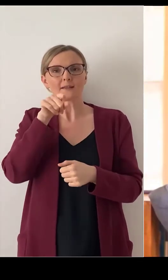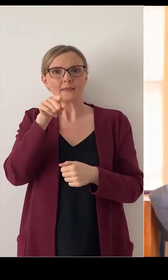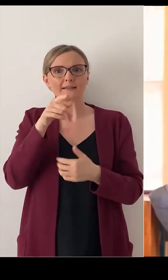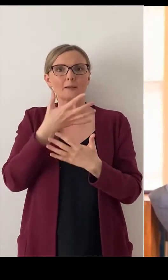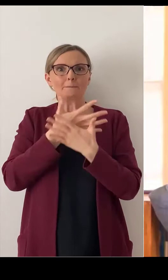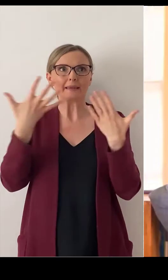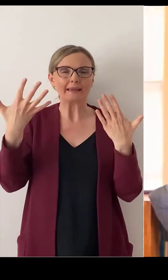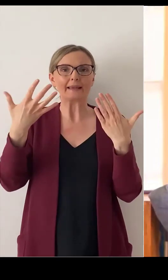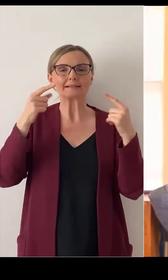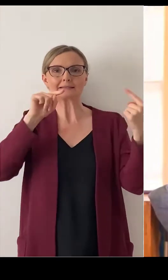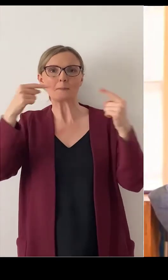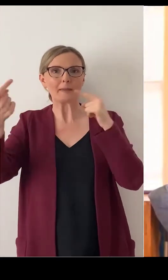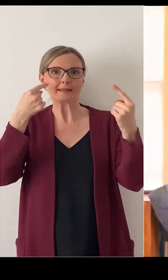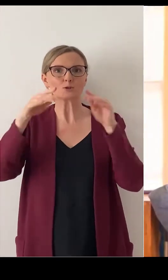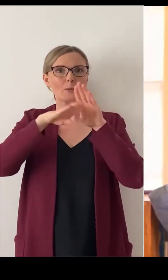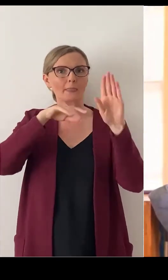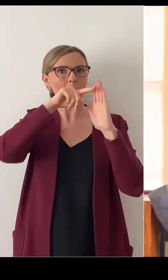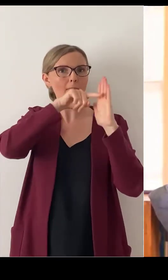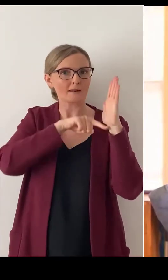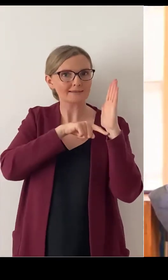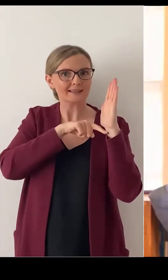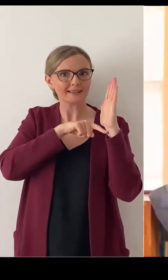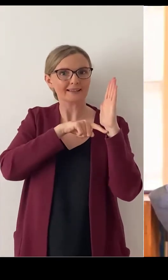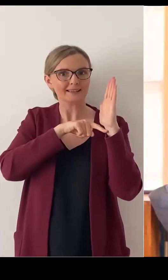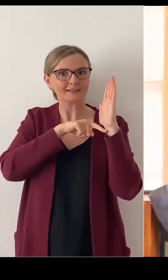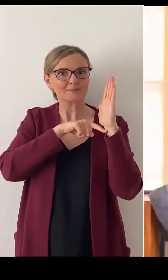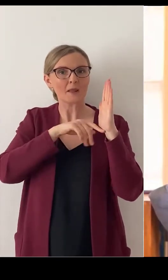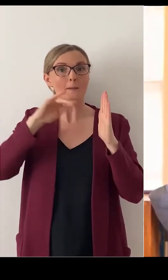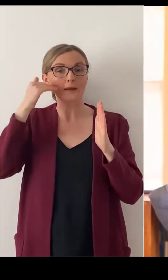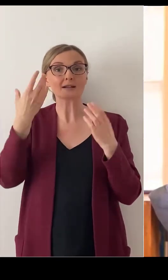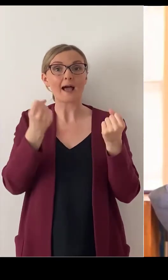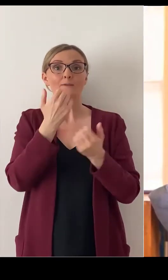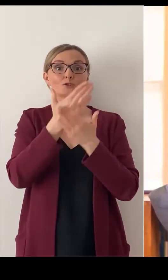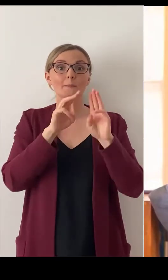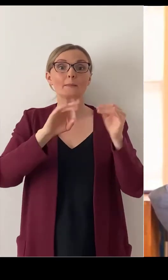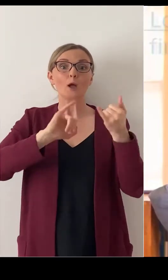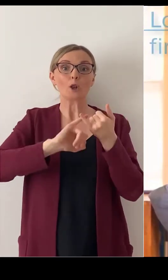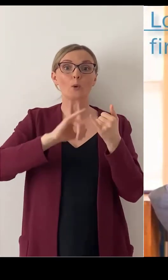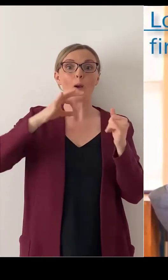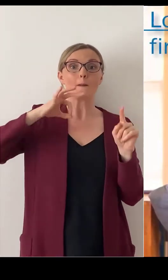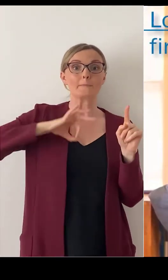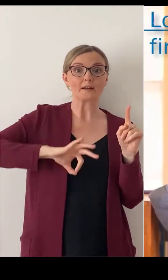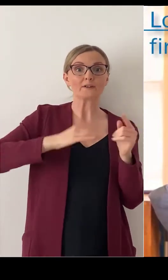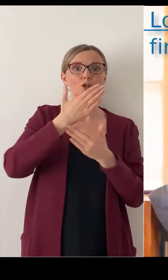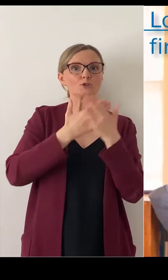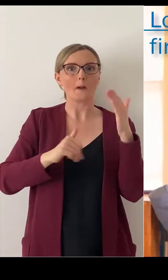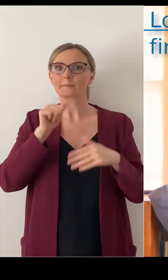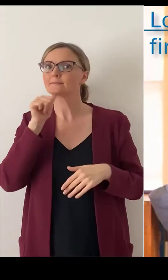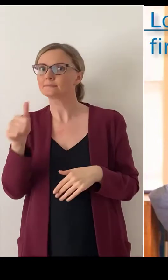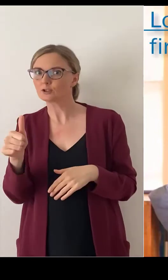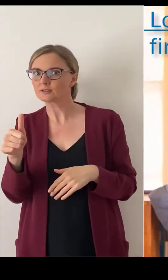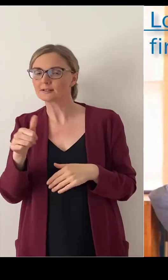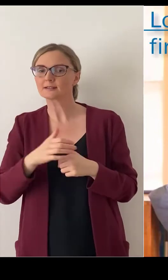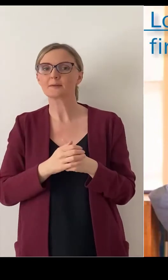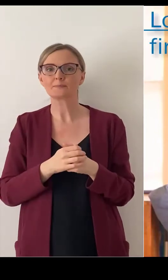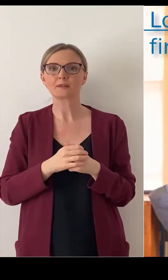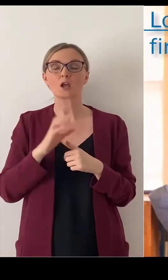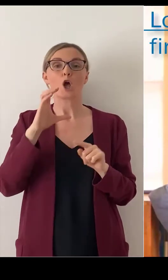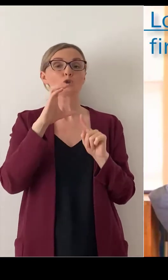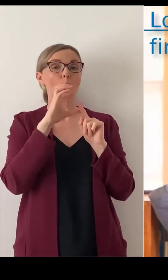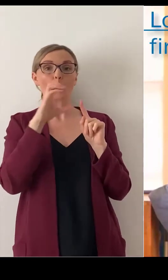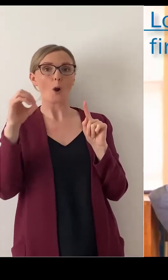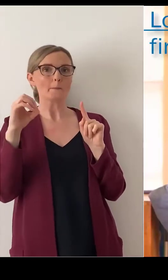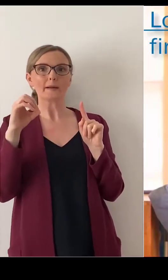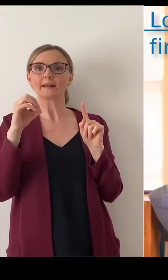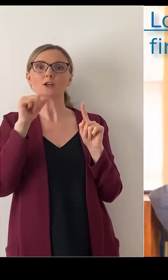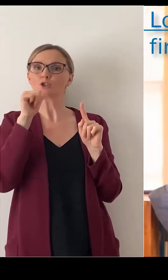debate, because there are winners and losers. The firm certainly doesn't like a higher wage rate. They